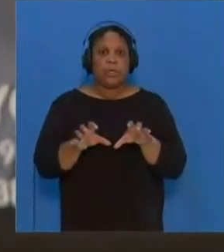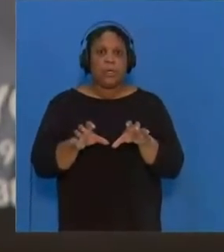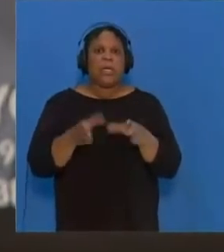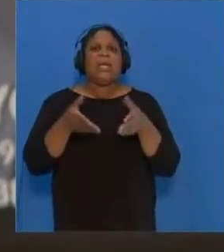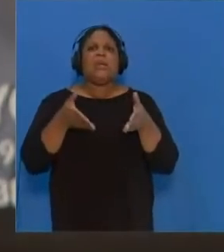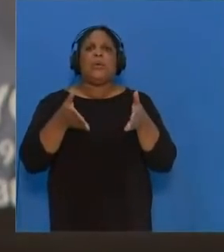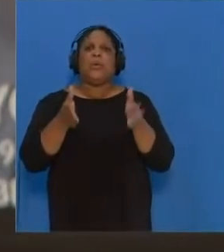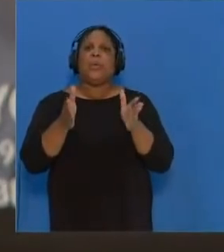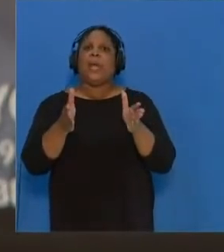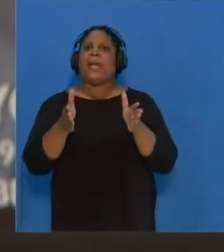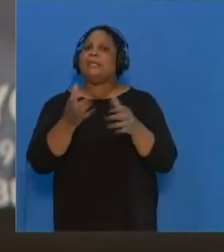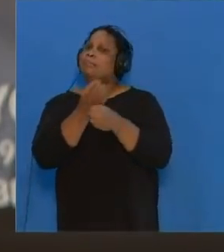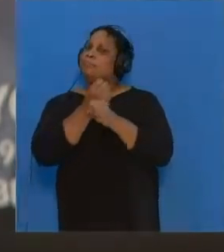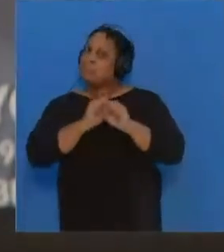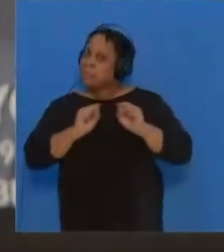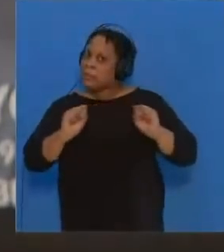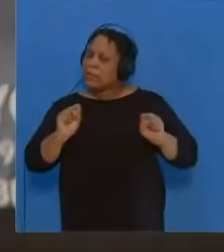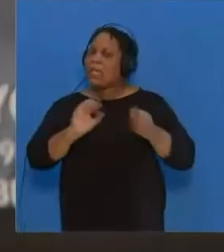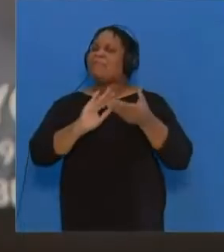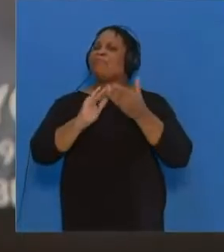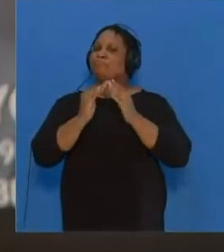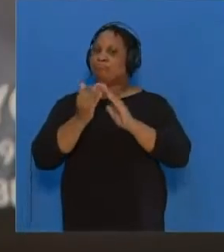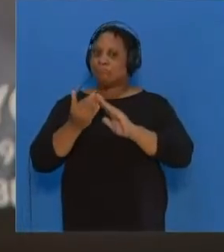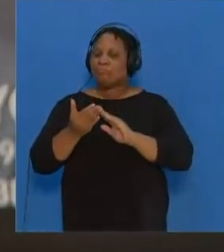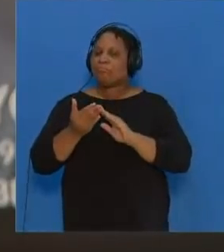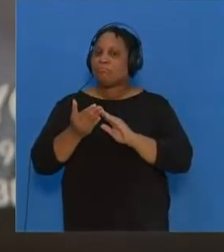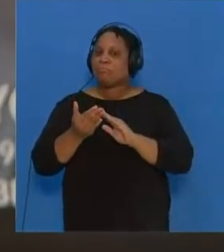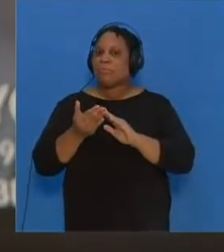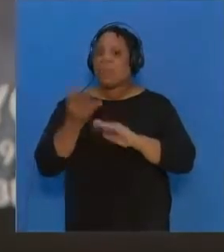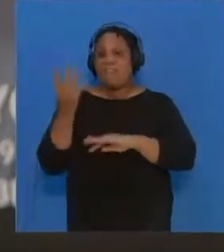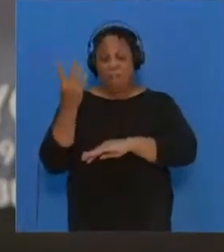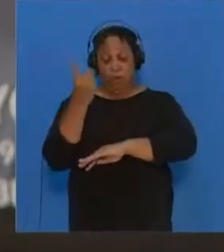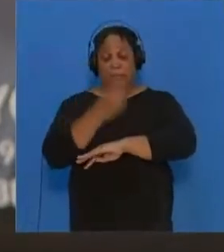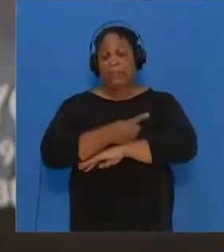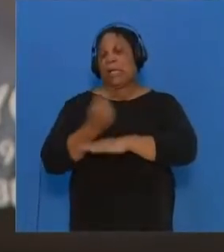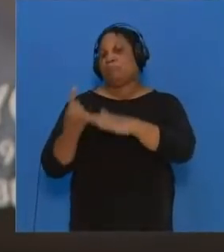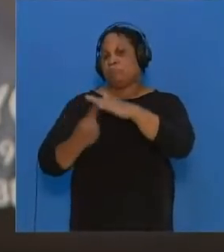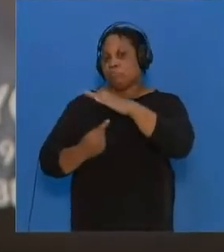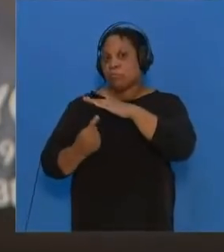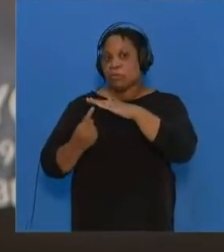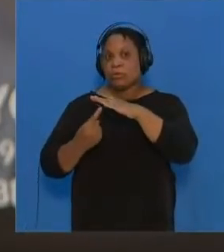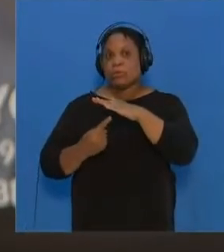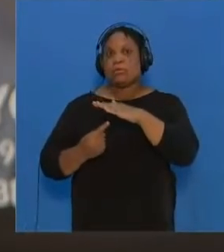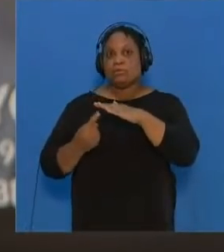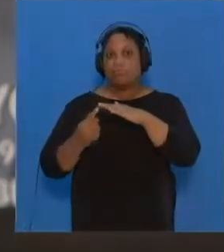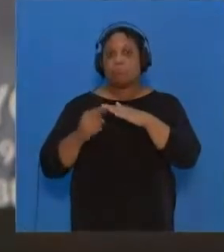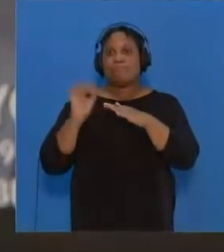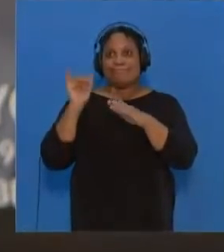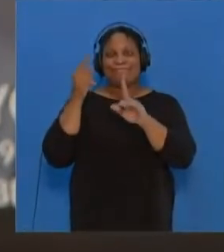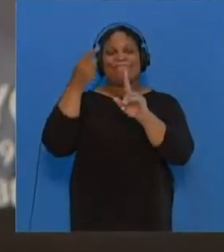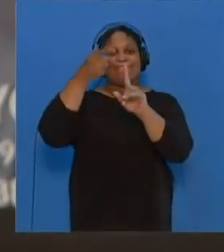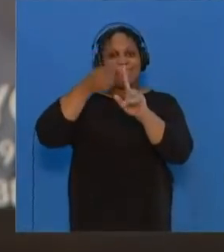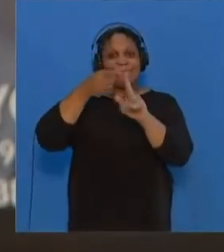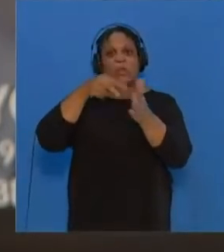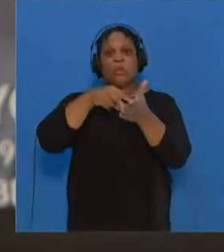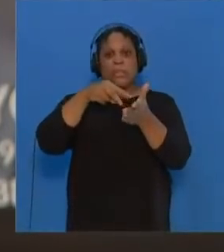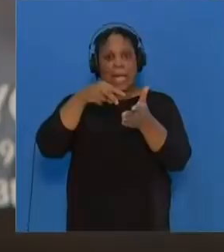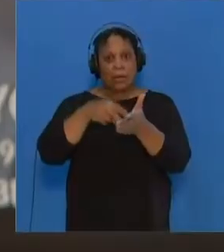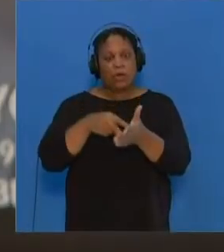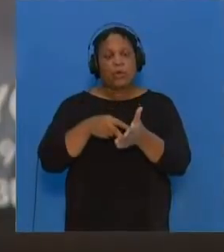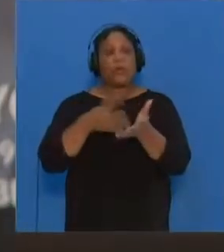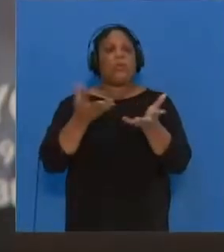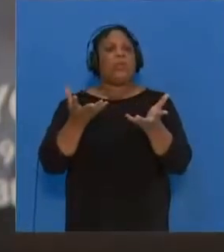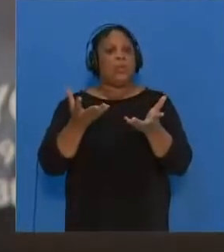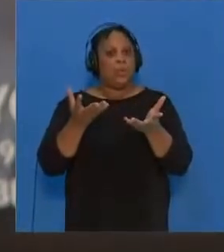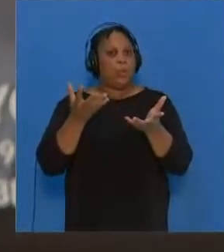that is safer for the community. So the 14-day quarantine is by all means the gold standard, and that is what